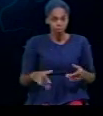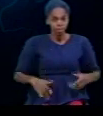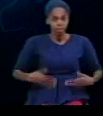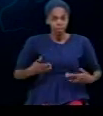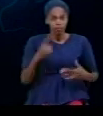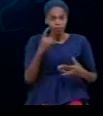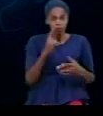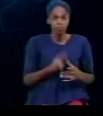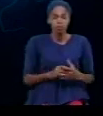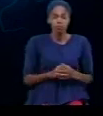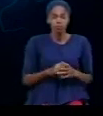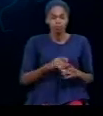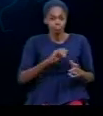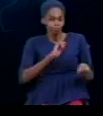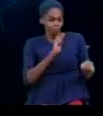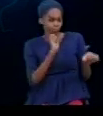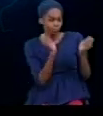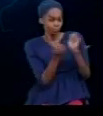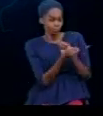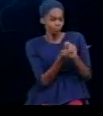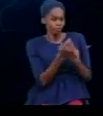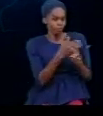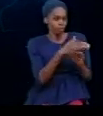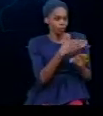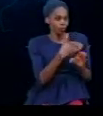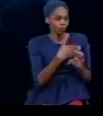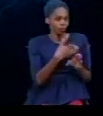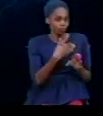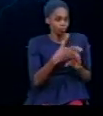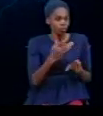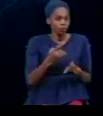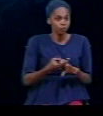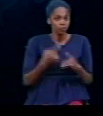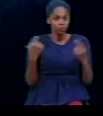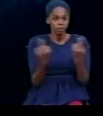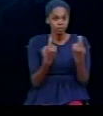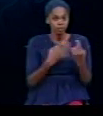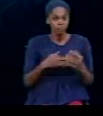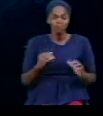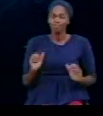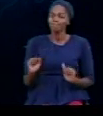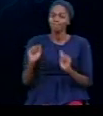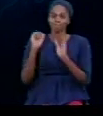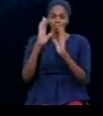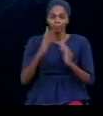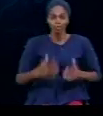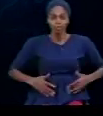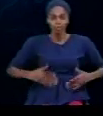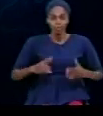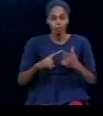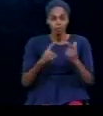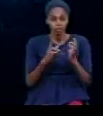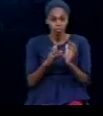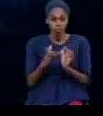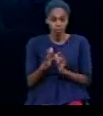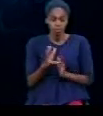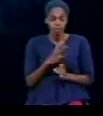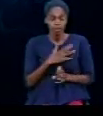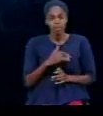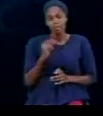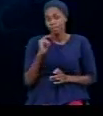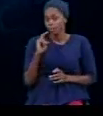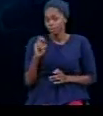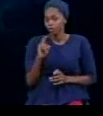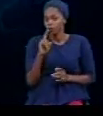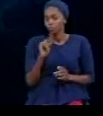your life to Jesus. Therefore, make sure by the grace of God, you